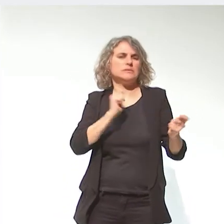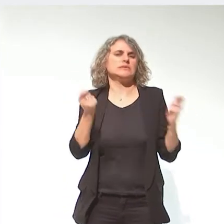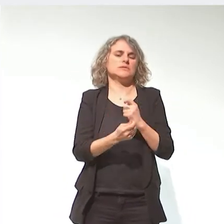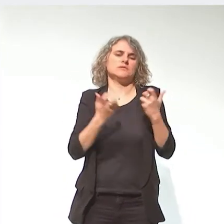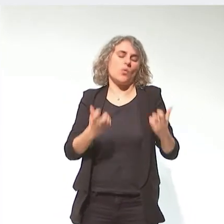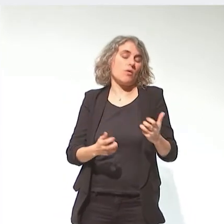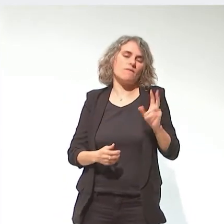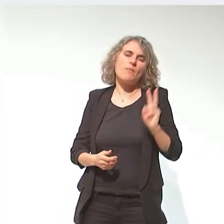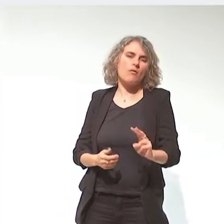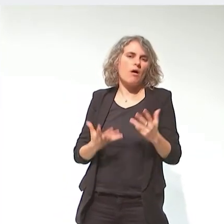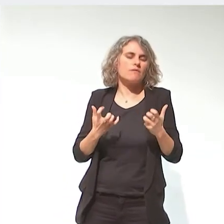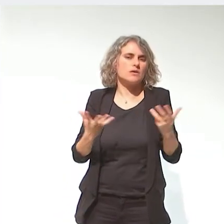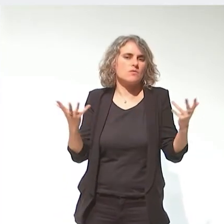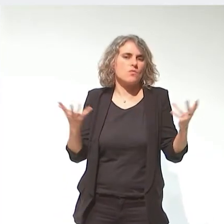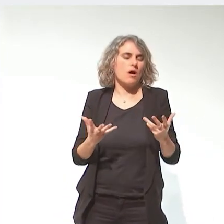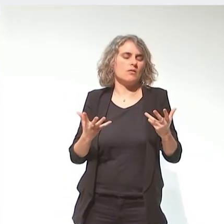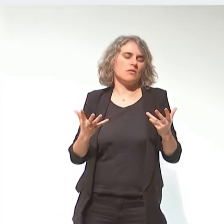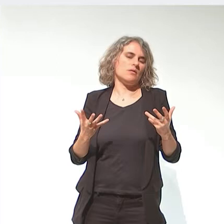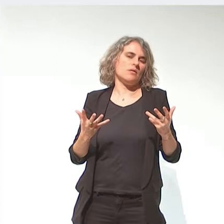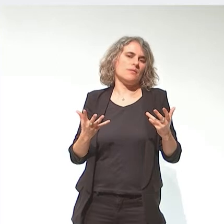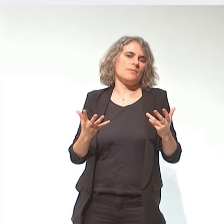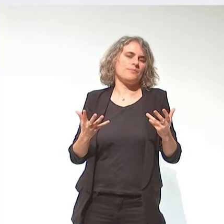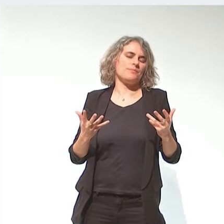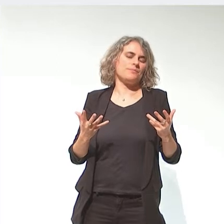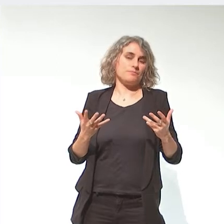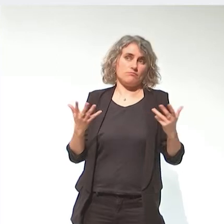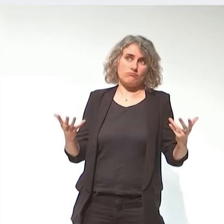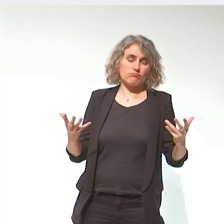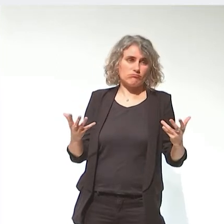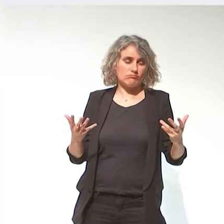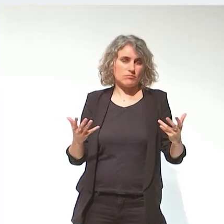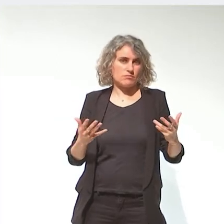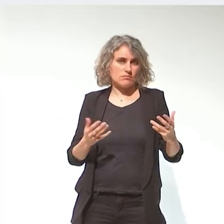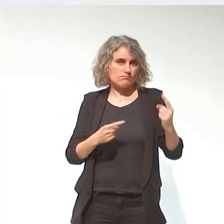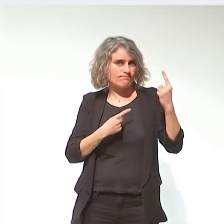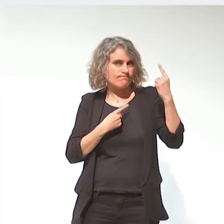institutionalization. We're going to be advocating